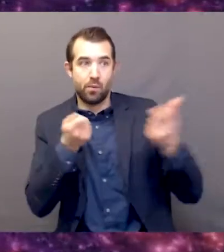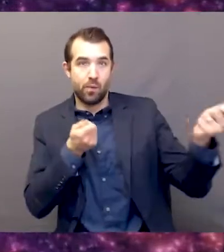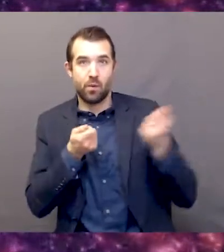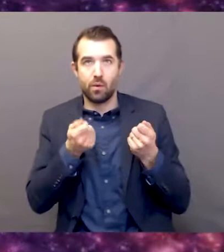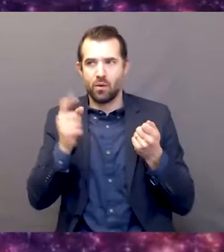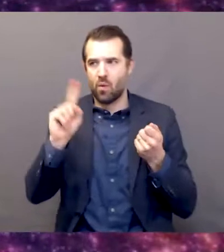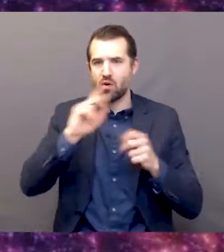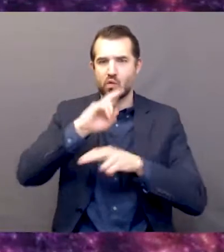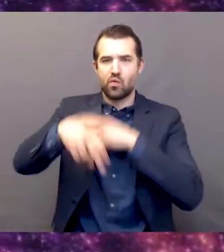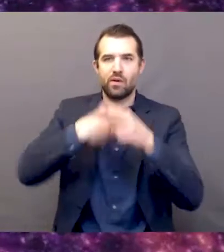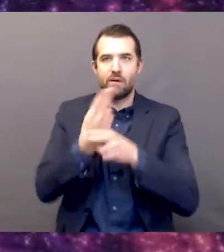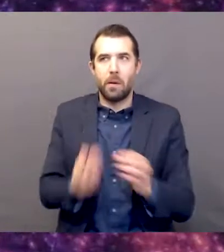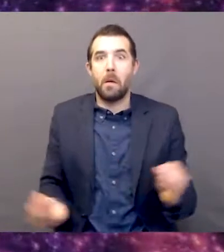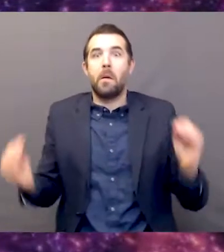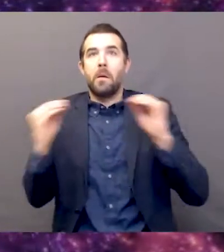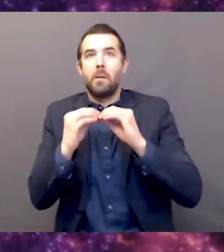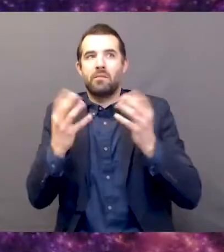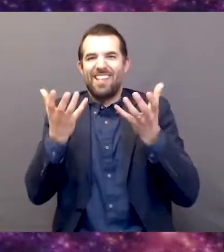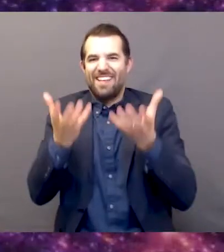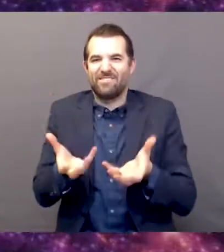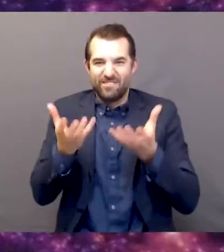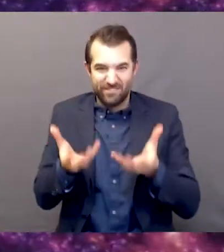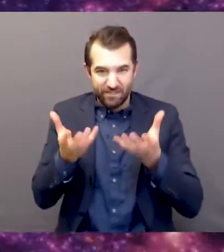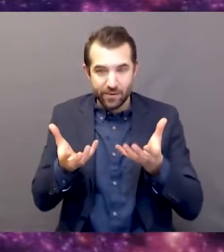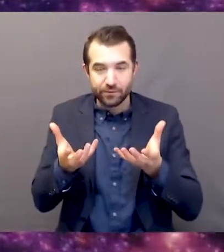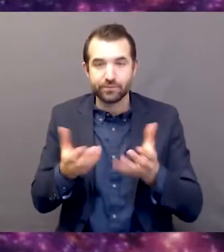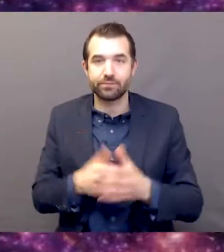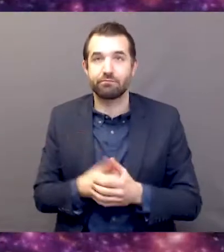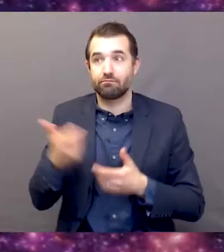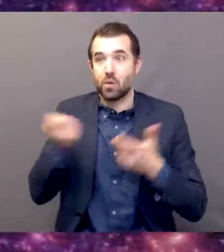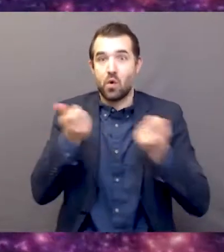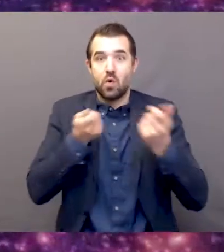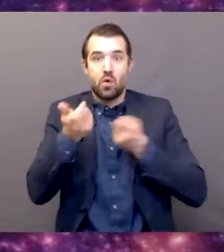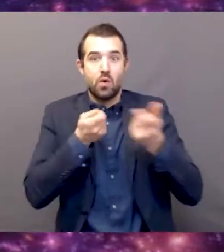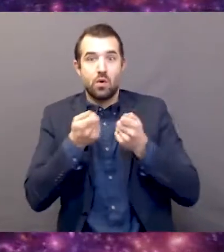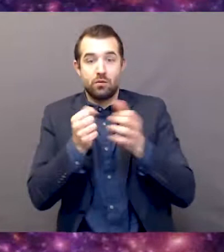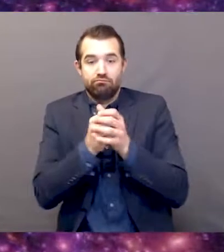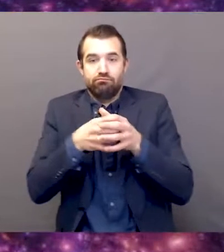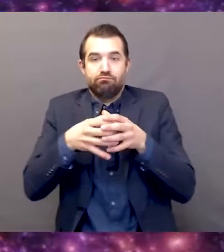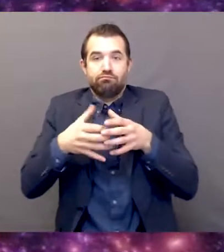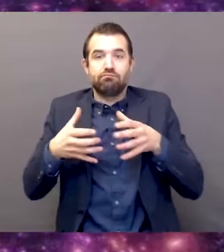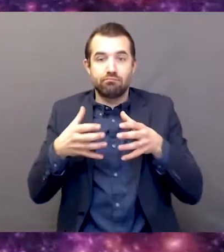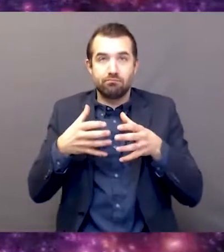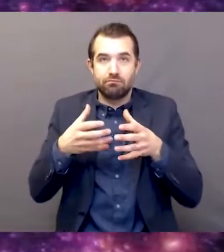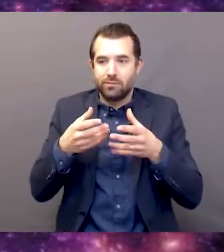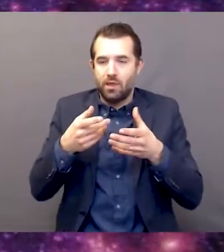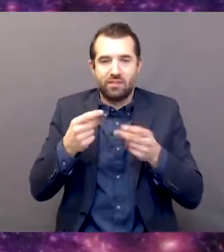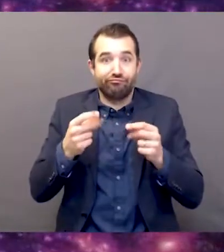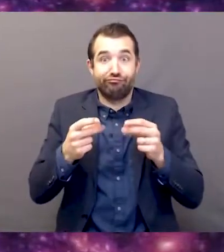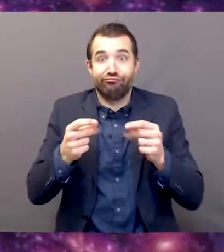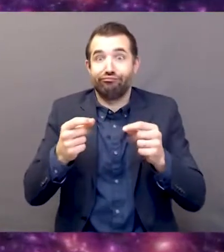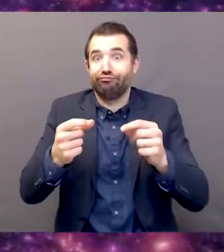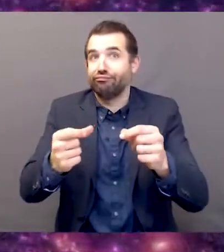of the universe is larger than average. The matter starts falling towards these places and makes the density contrast even larger, so the process